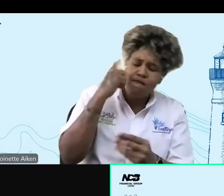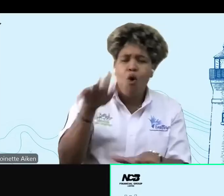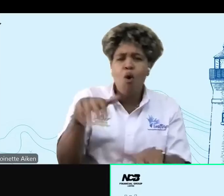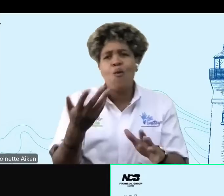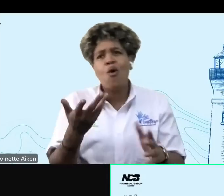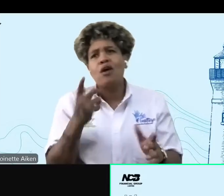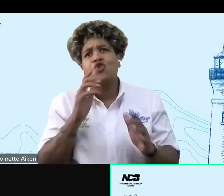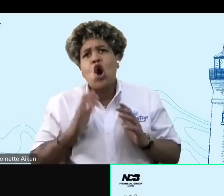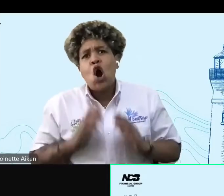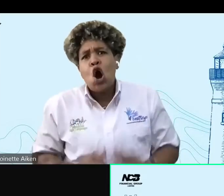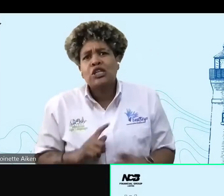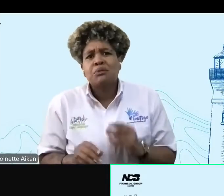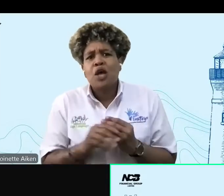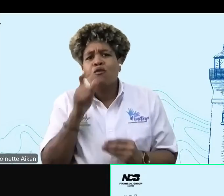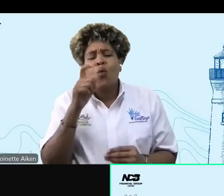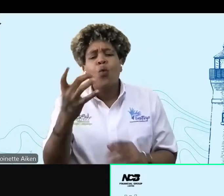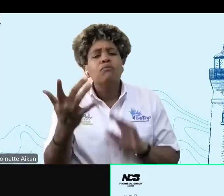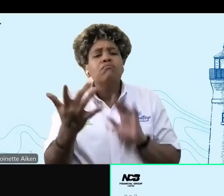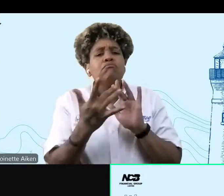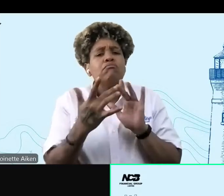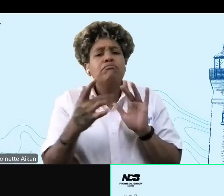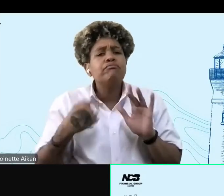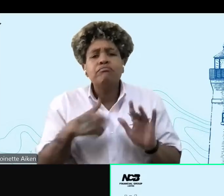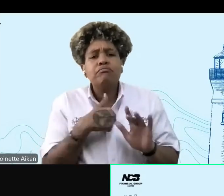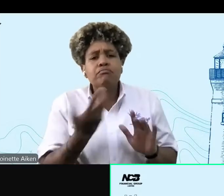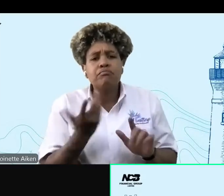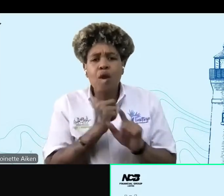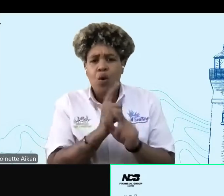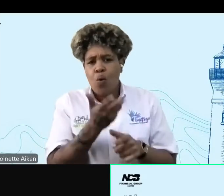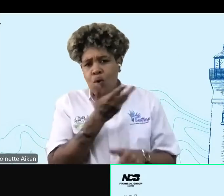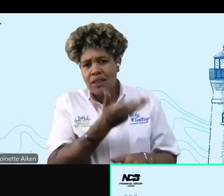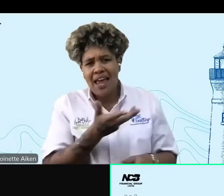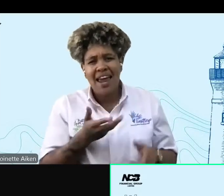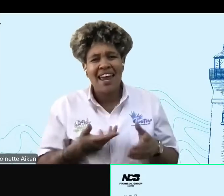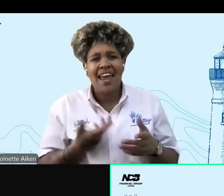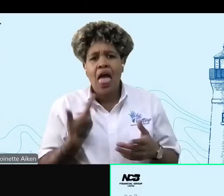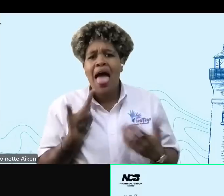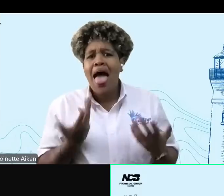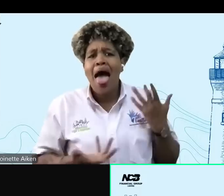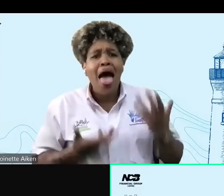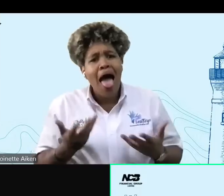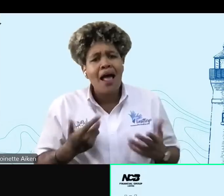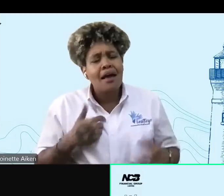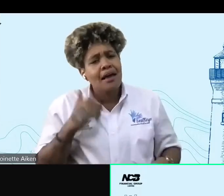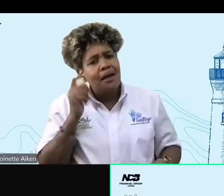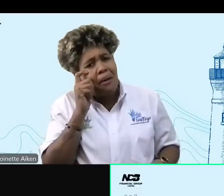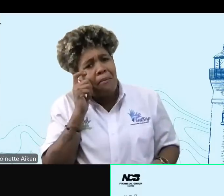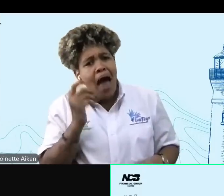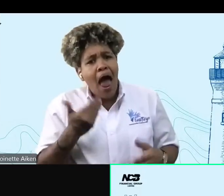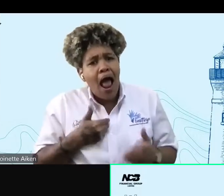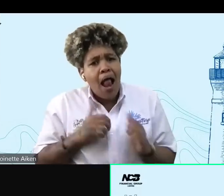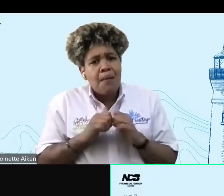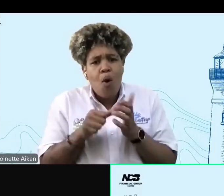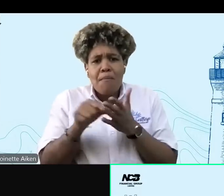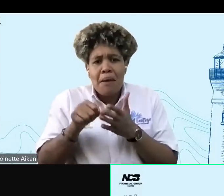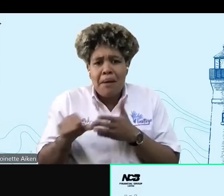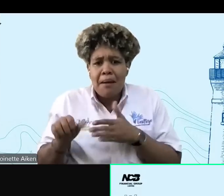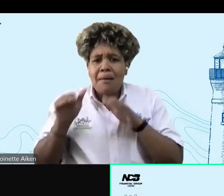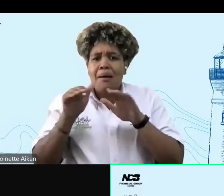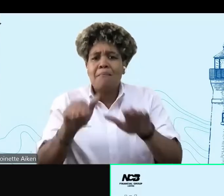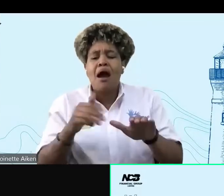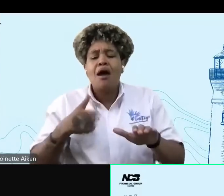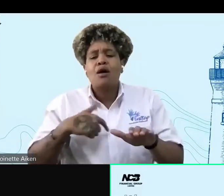for customers who reach out to us, a way to help them work through that payment, because we can understand